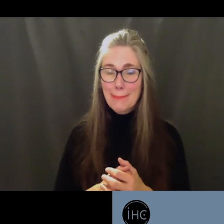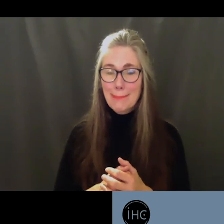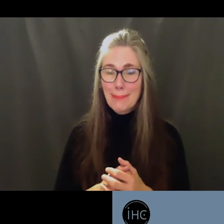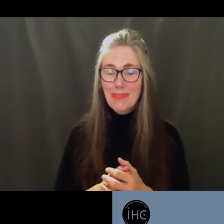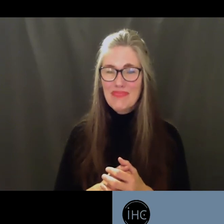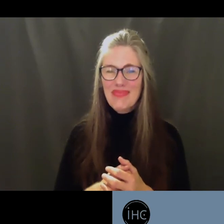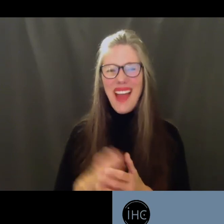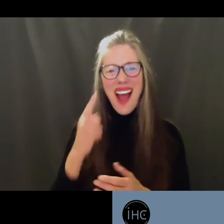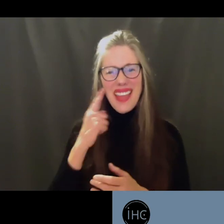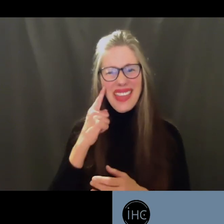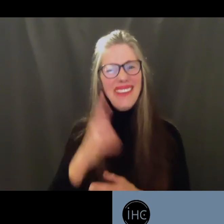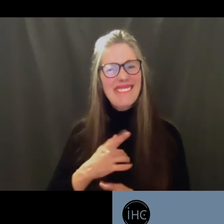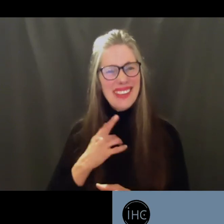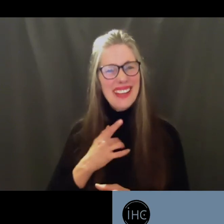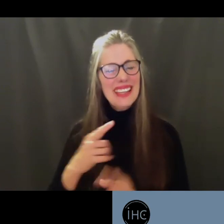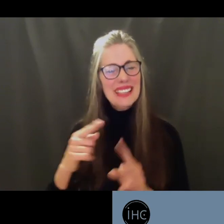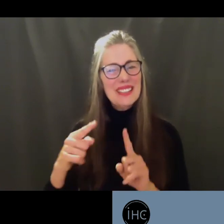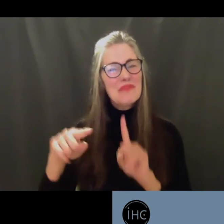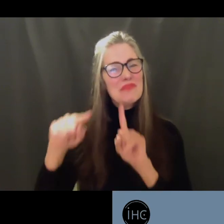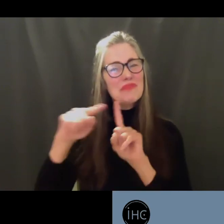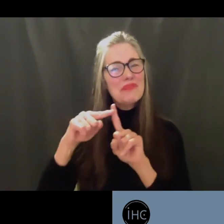on this, sort of optimistic in its